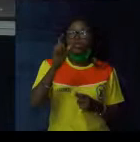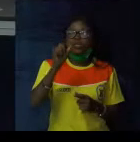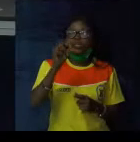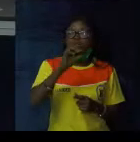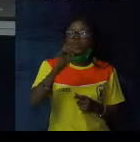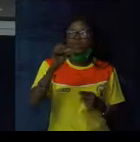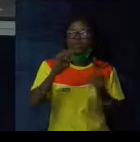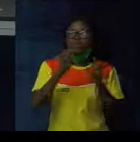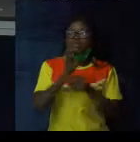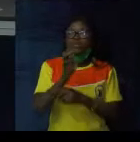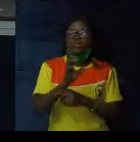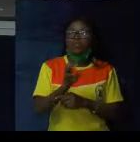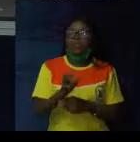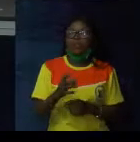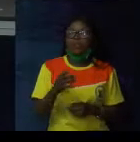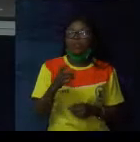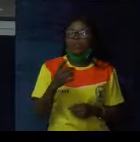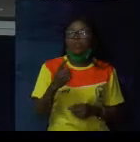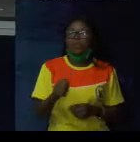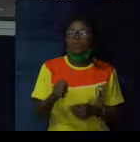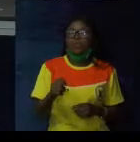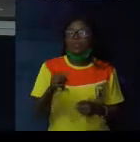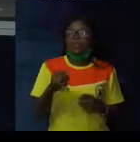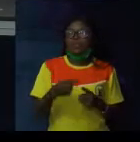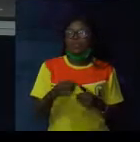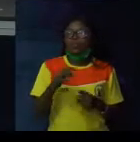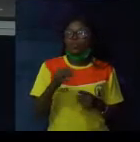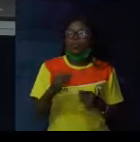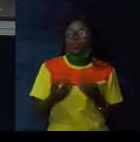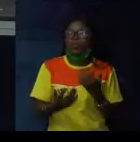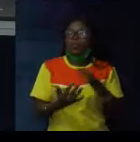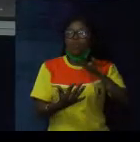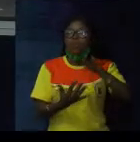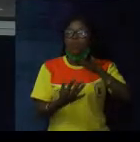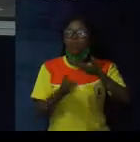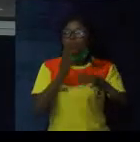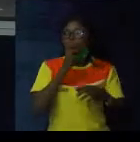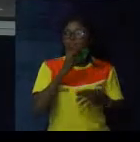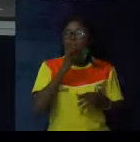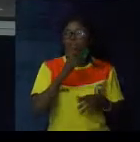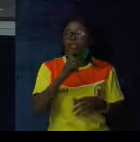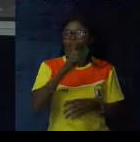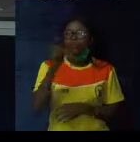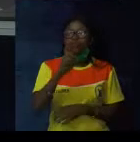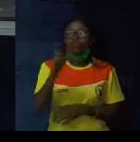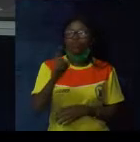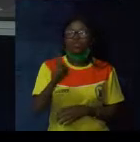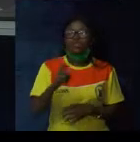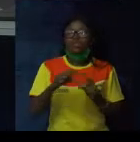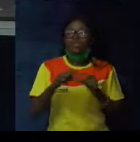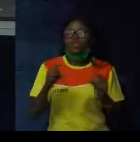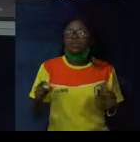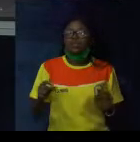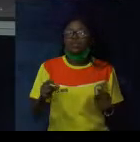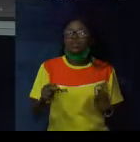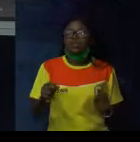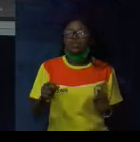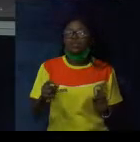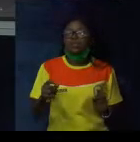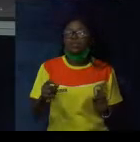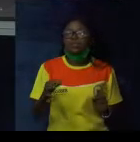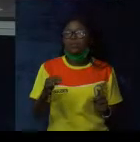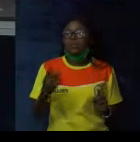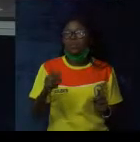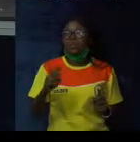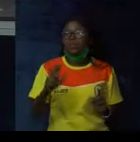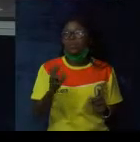Celsius. Second question says the temperature of boiling water is 100 degrees Celsius, which is the same as 212 degrees